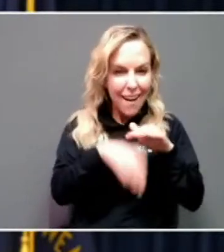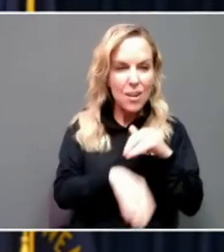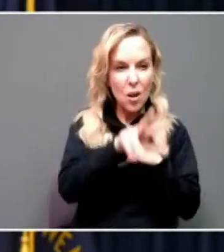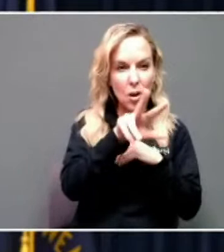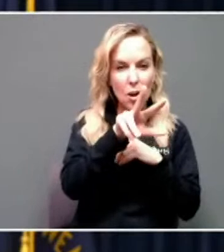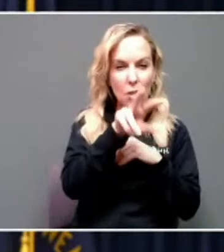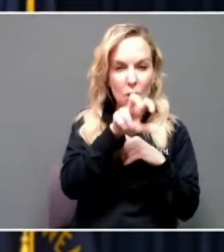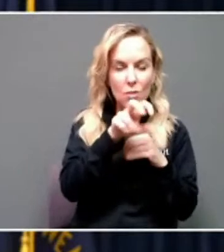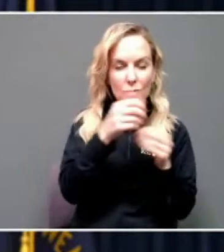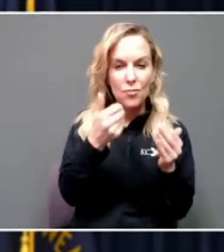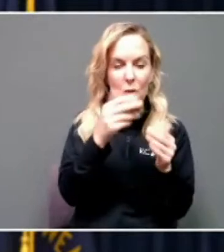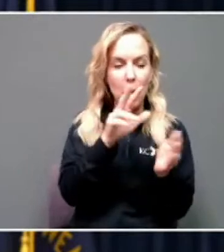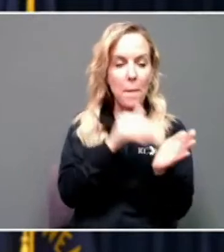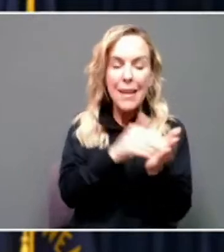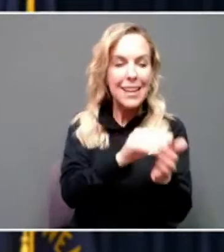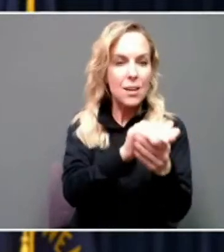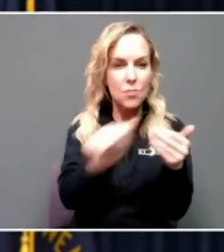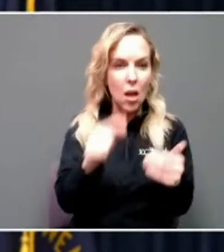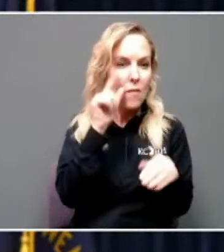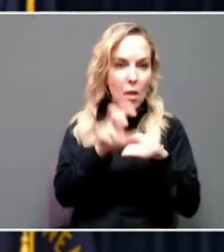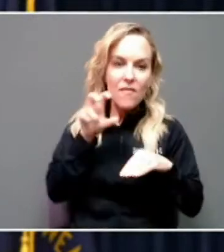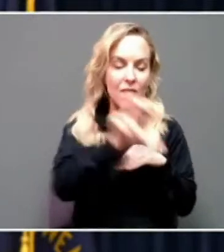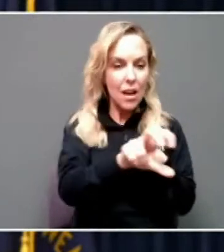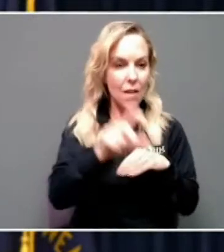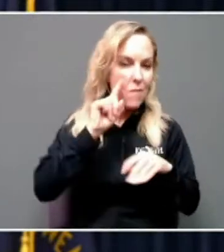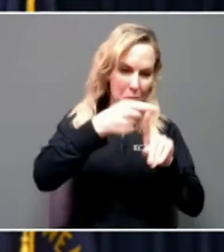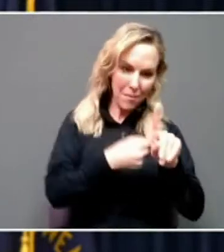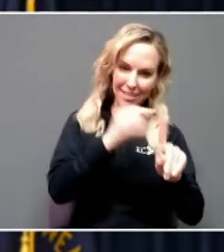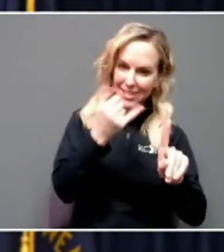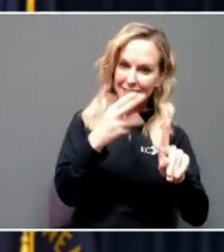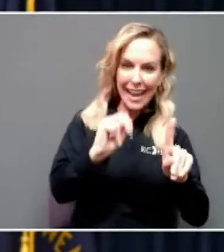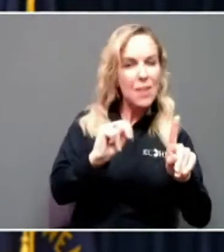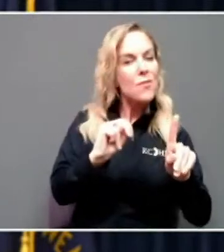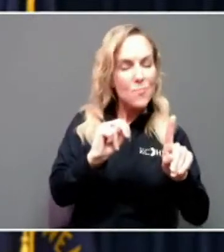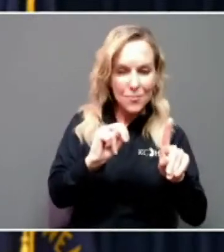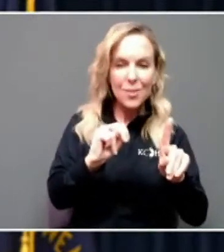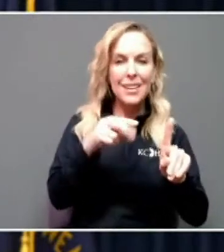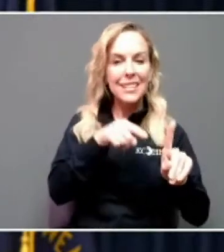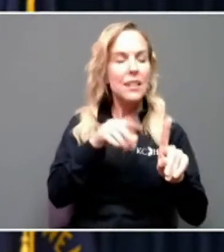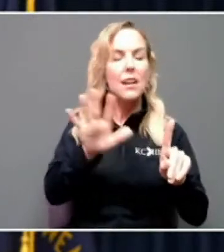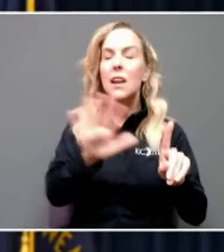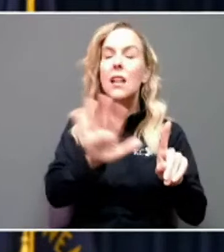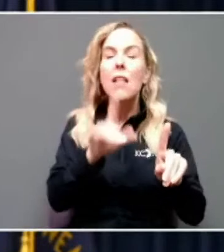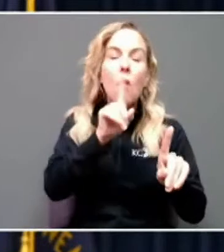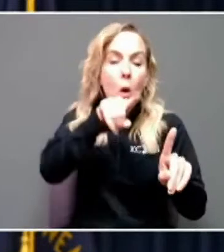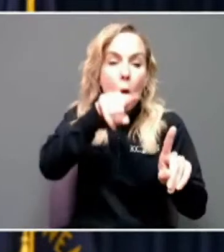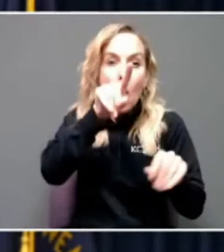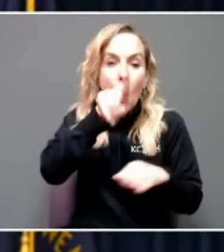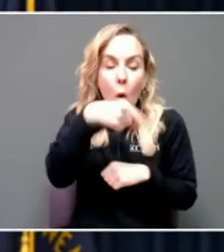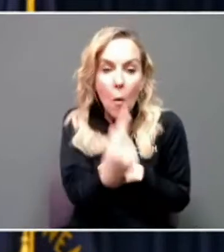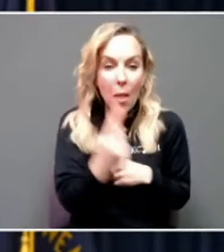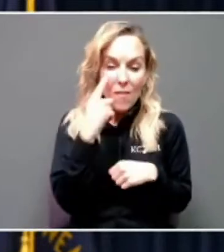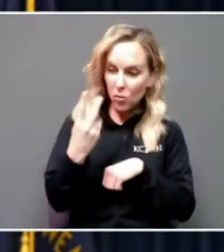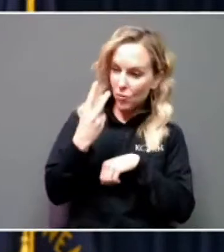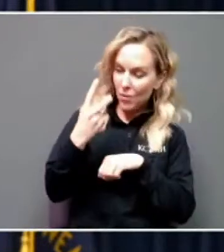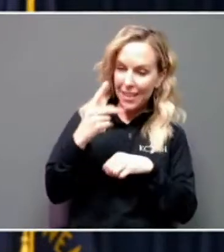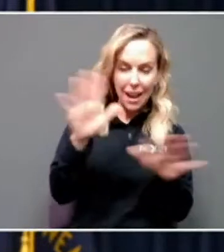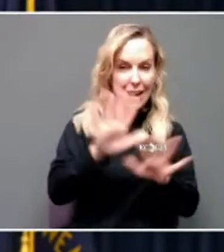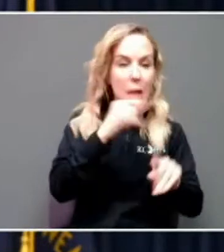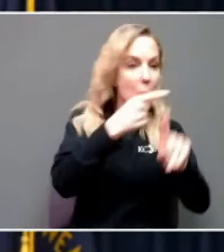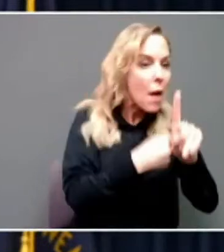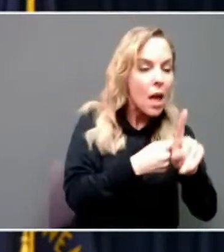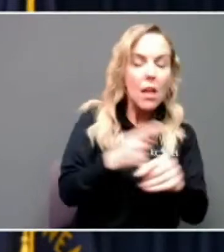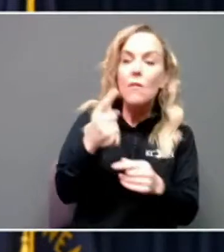investments just for the month of January. That was just in the 2 days of last week,